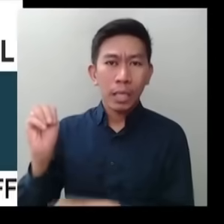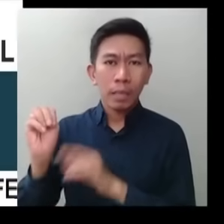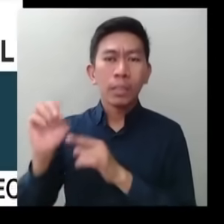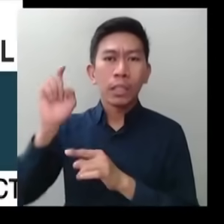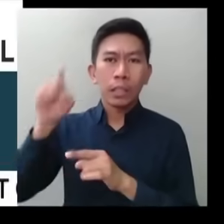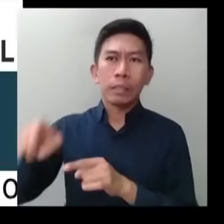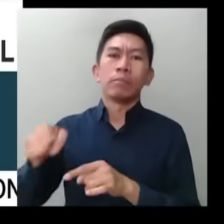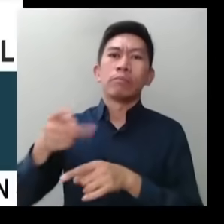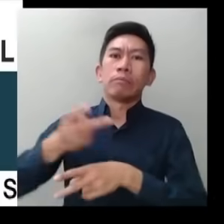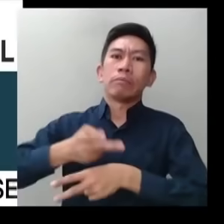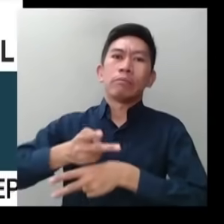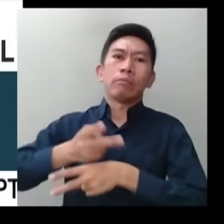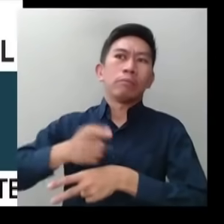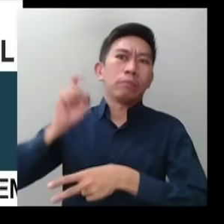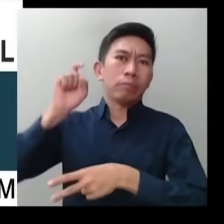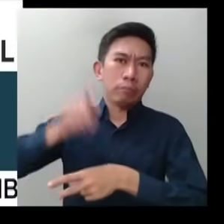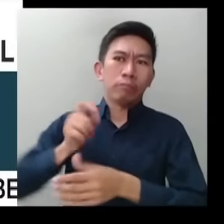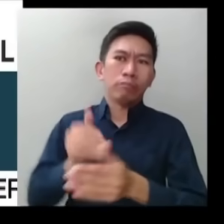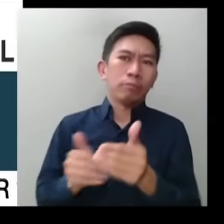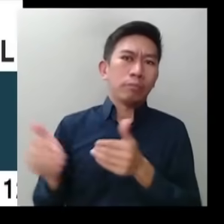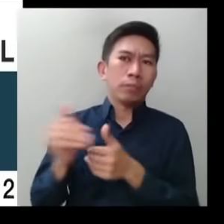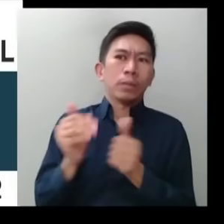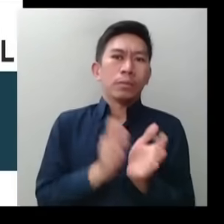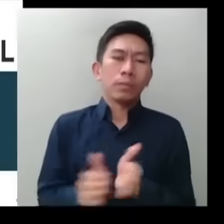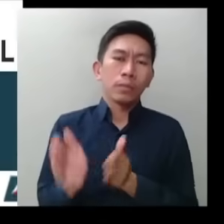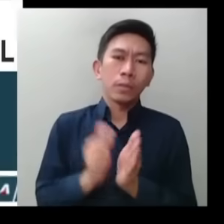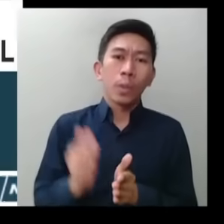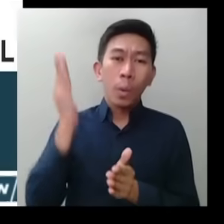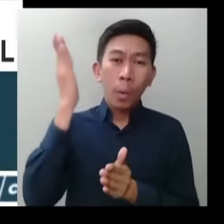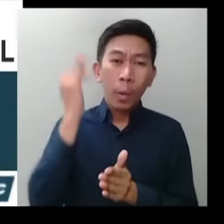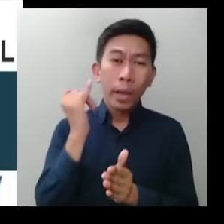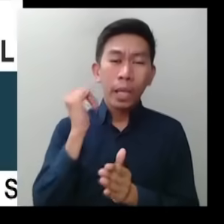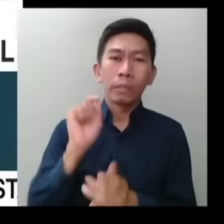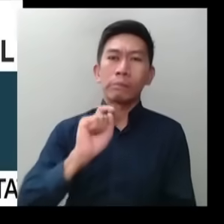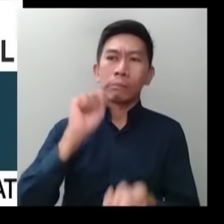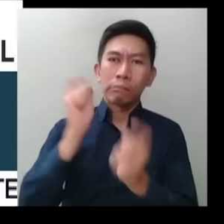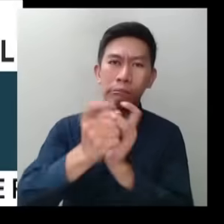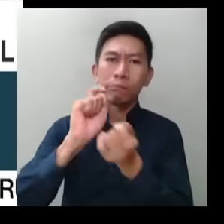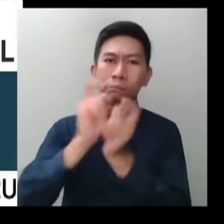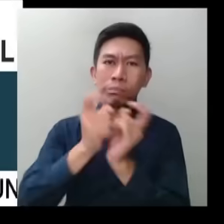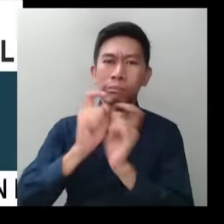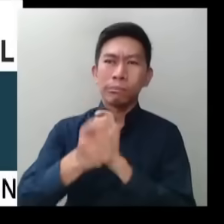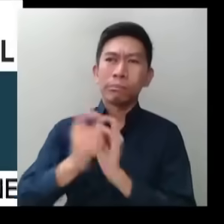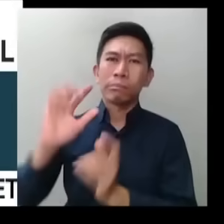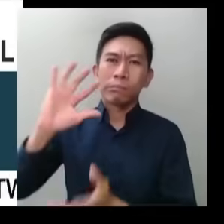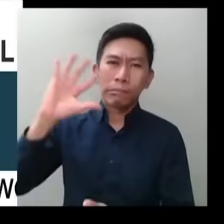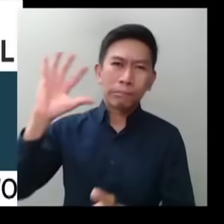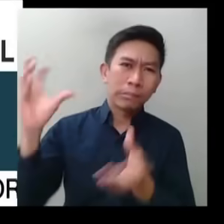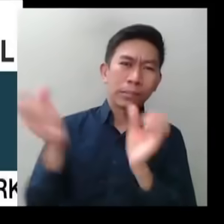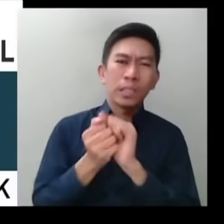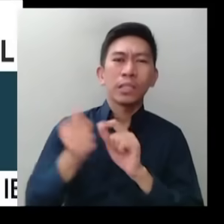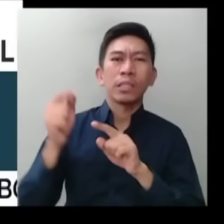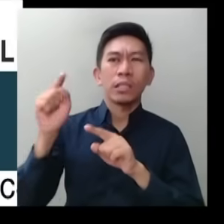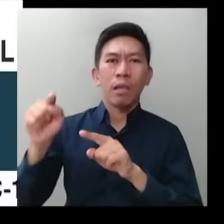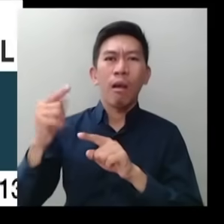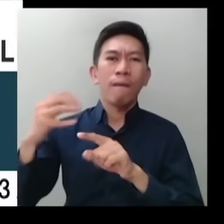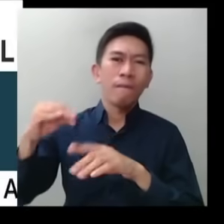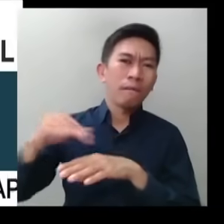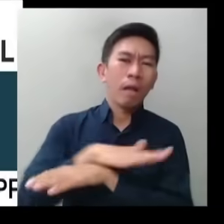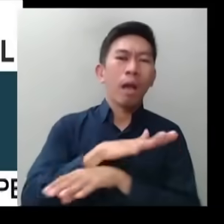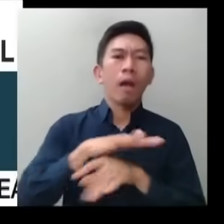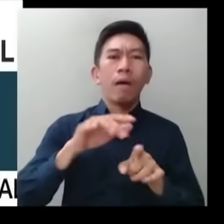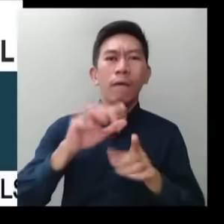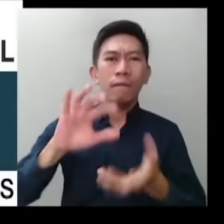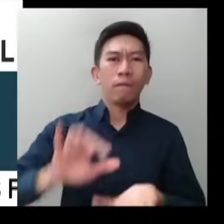because there's this ever-changing phase of disasters because of climate change, and therefore we have to